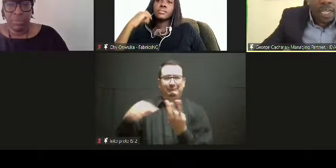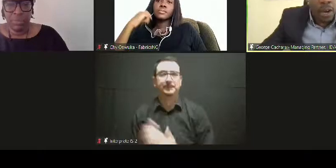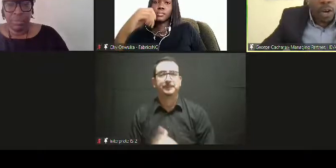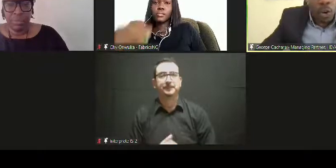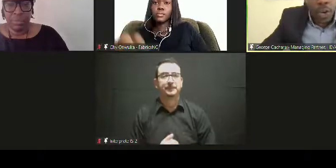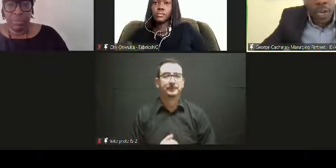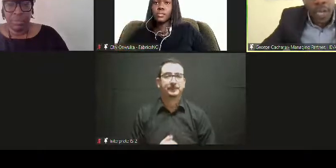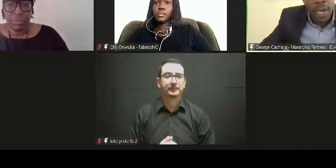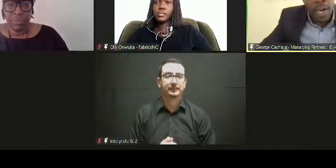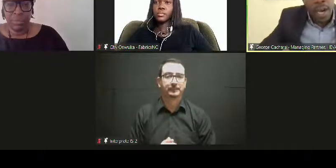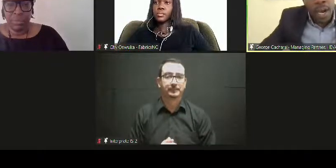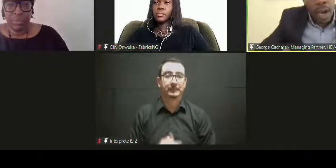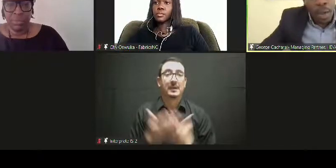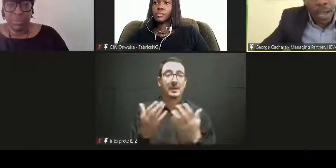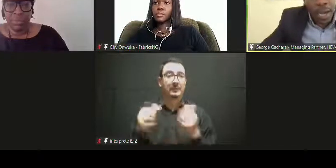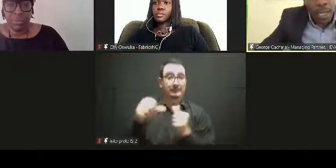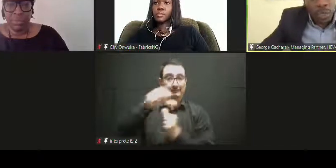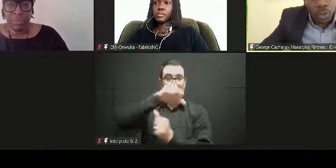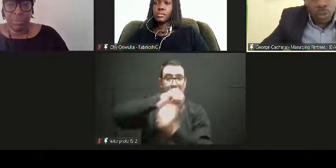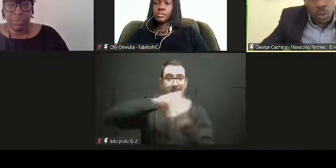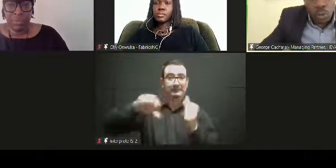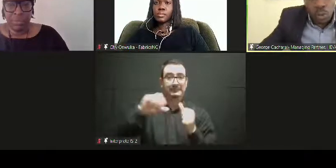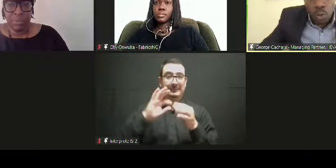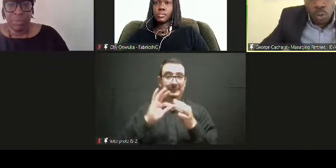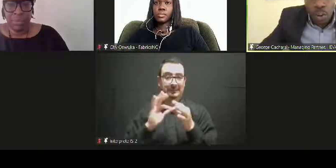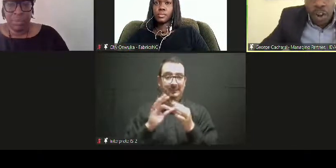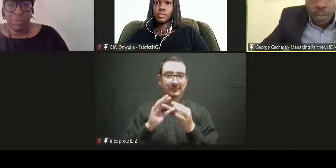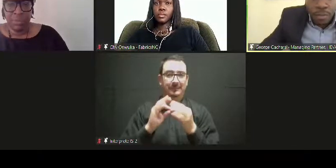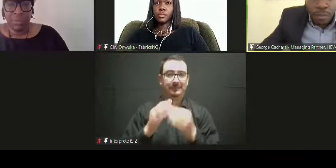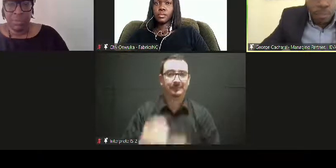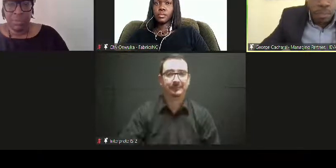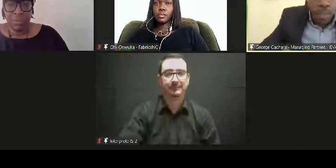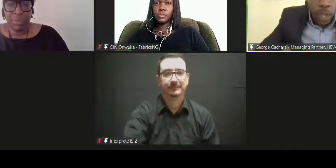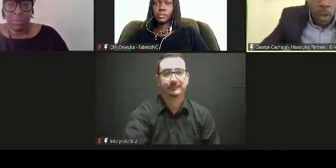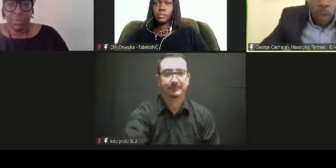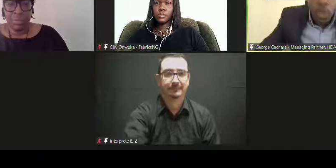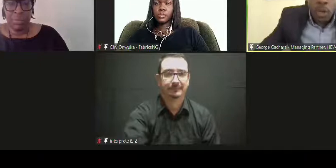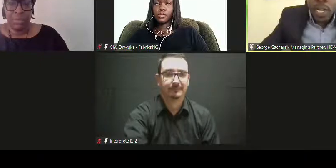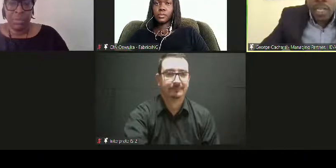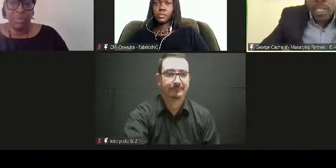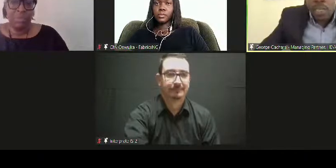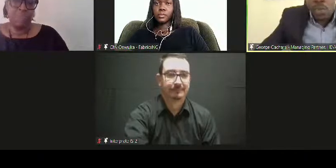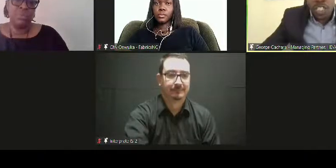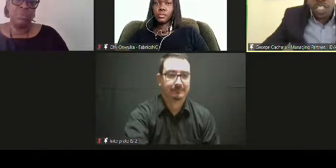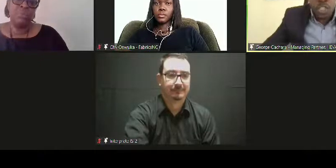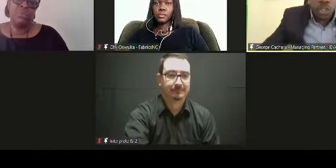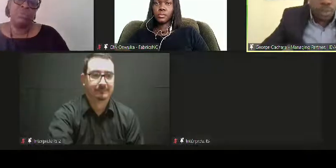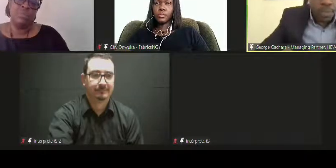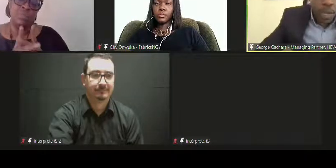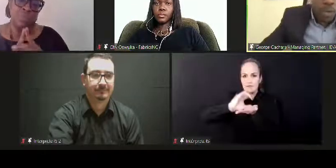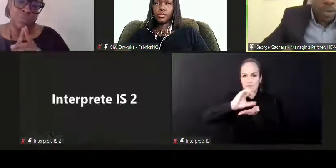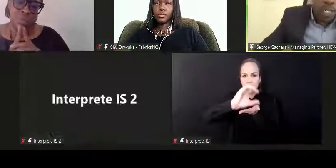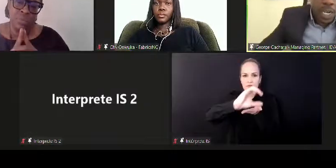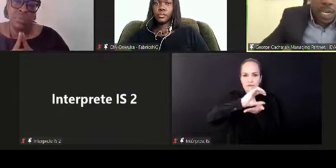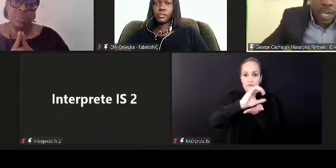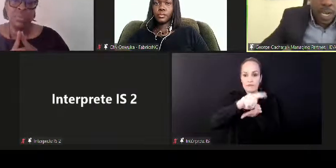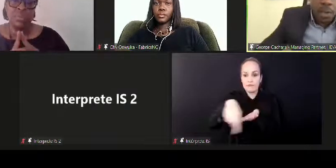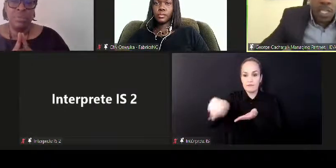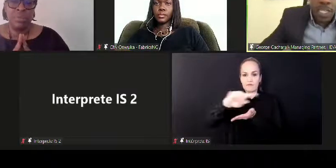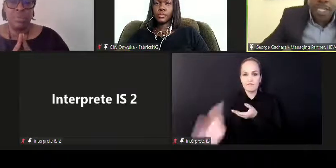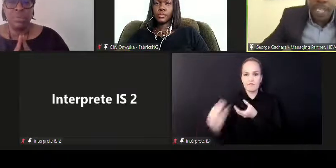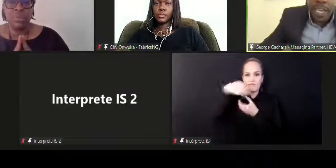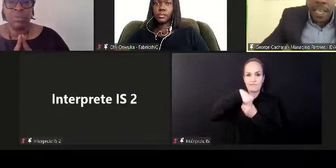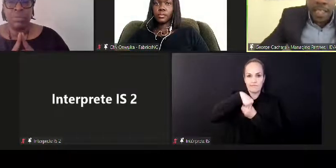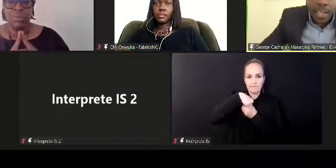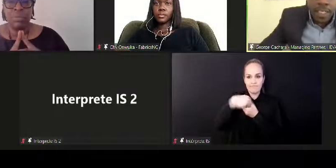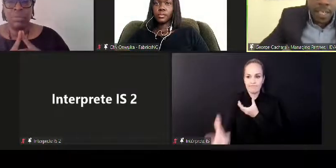and our growing awareness to thrive. When we connect this to digital, I would